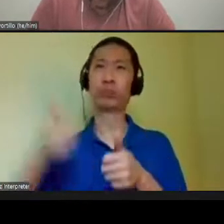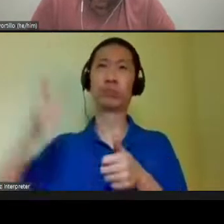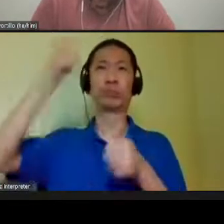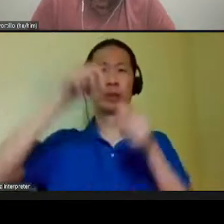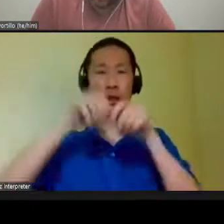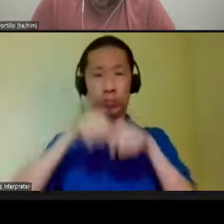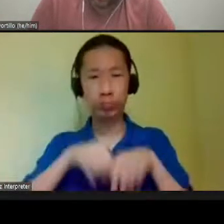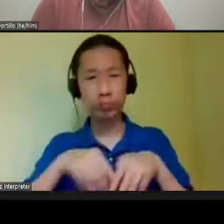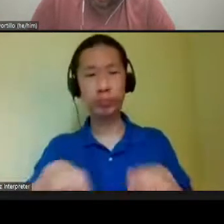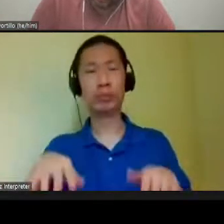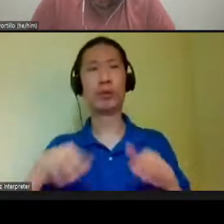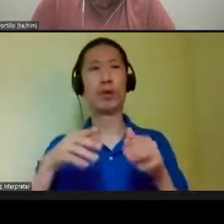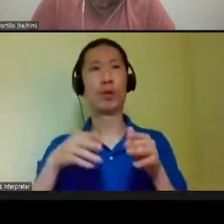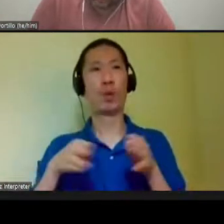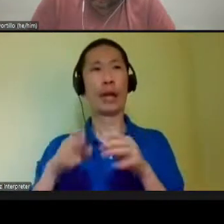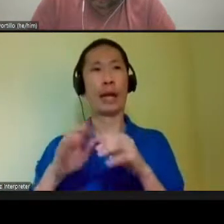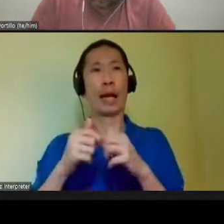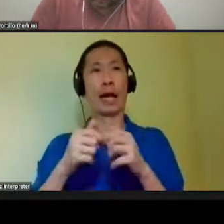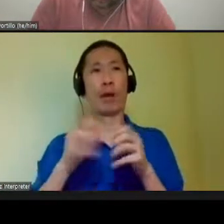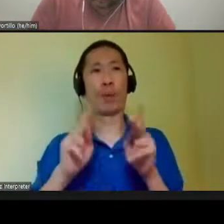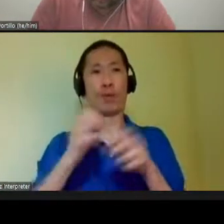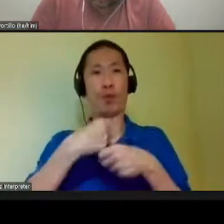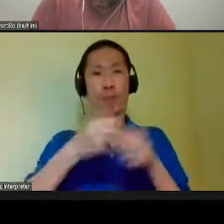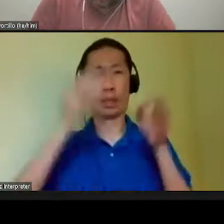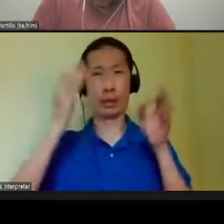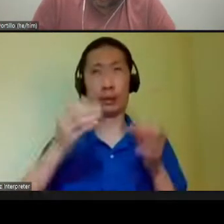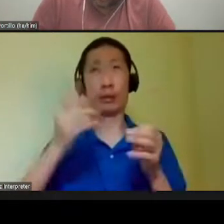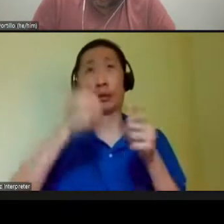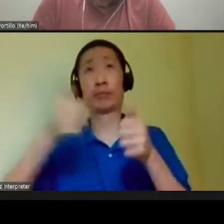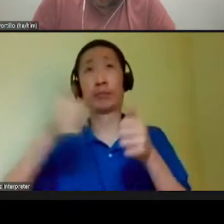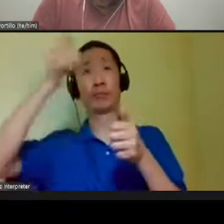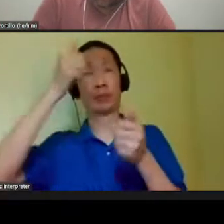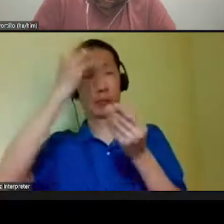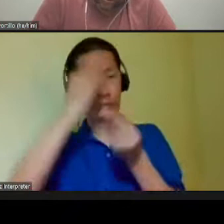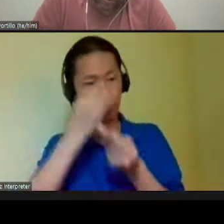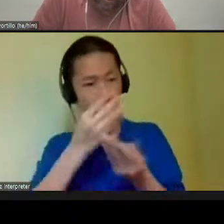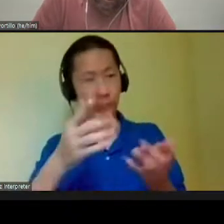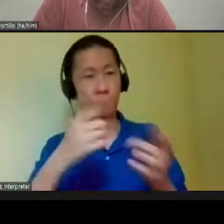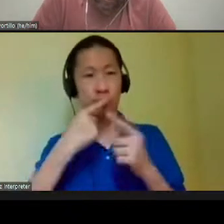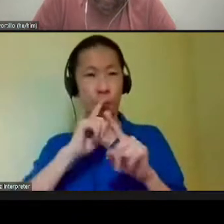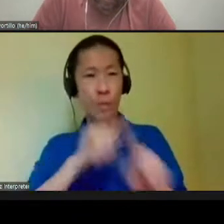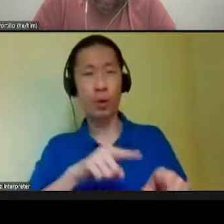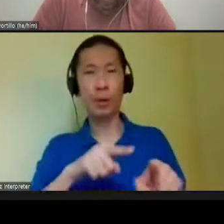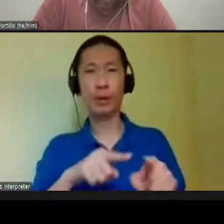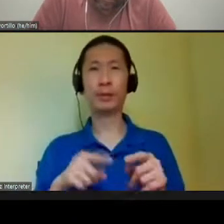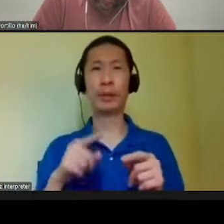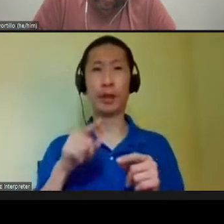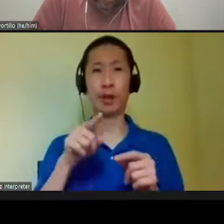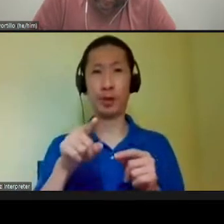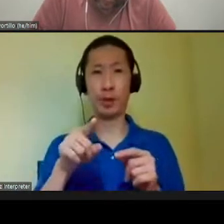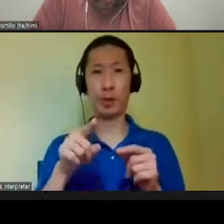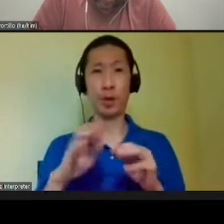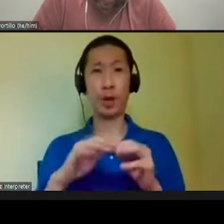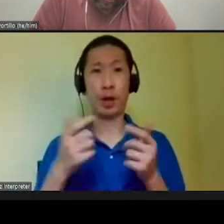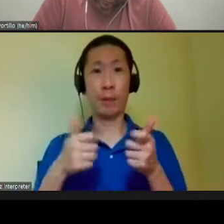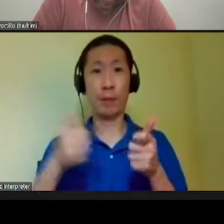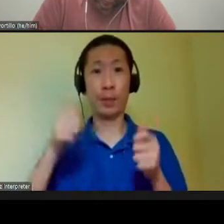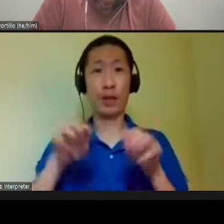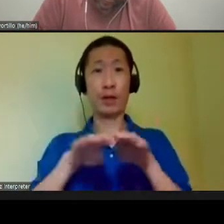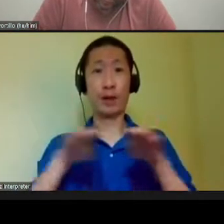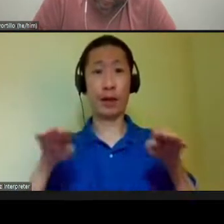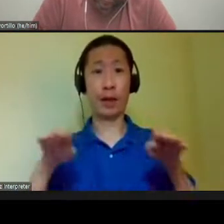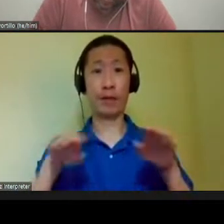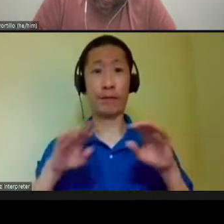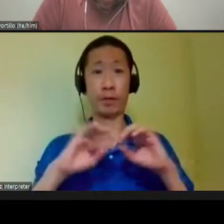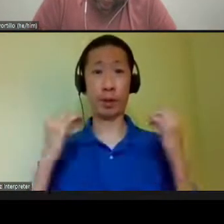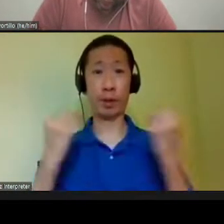which decisions are made, people do things, et cetera. And you, on a bigger scale, organizationally,